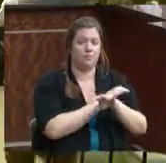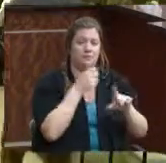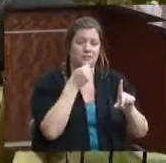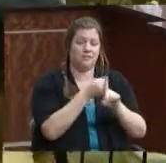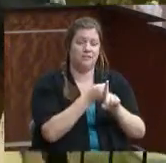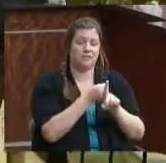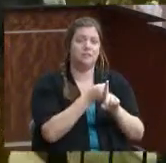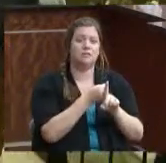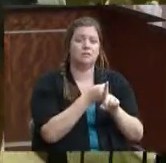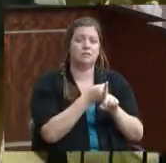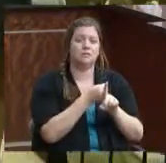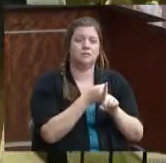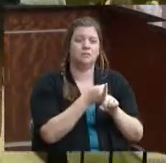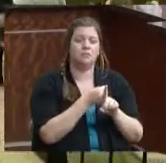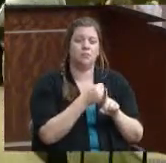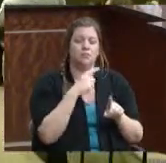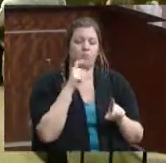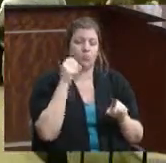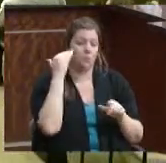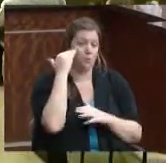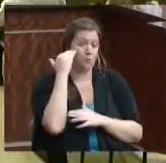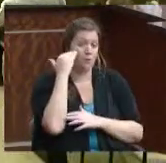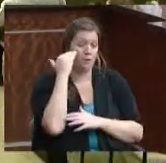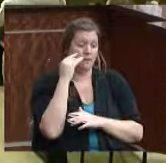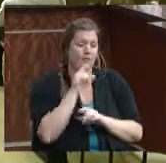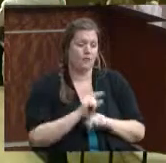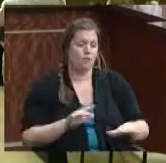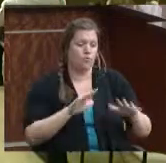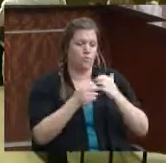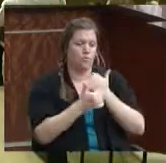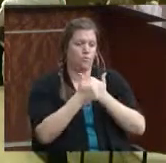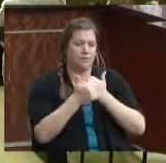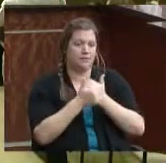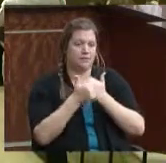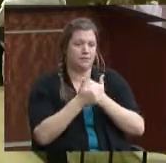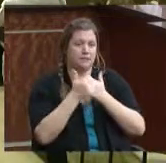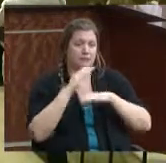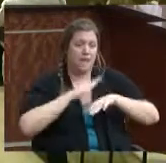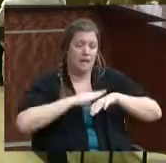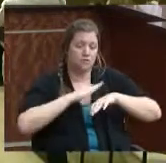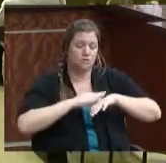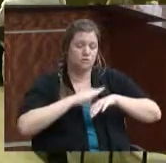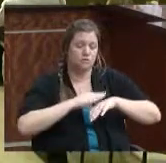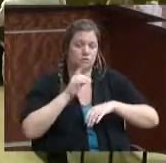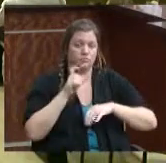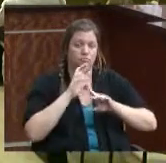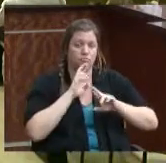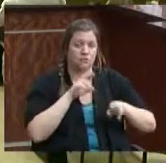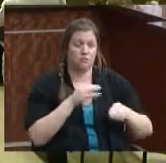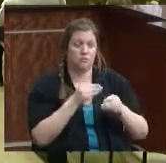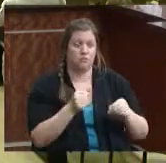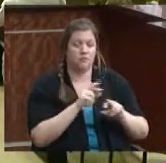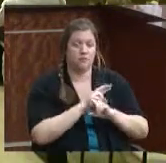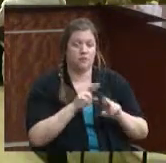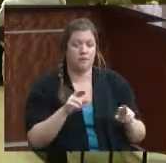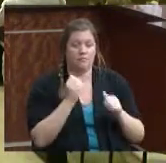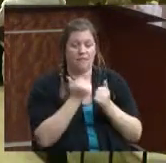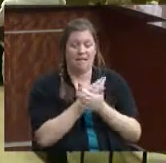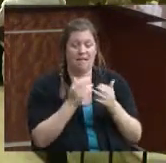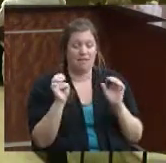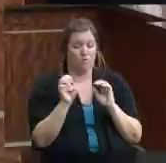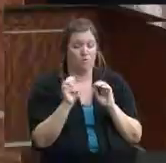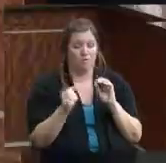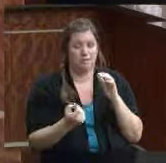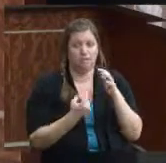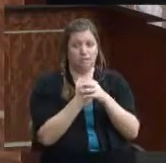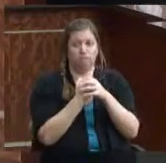can strike at any time, we should all be aware that local threats and hazards, and resolve to be ready for any crisis and work